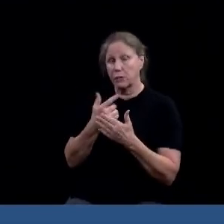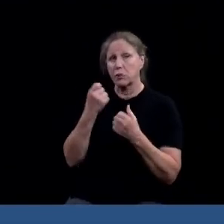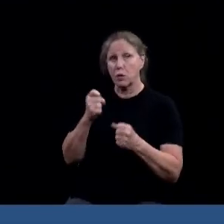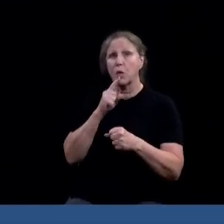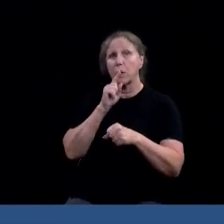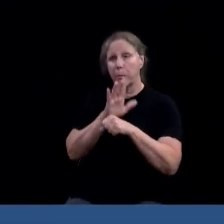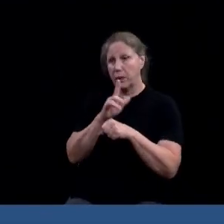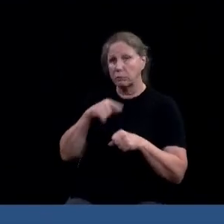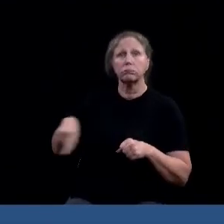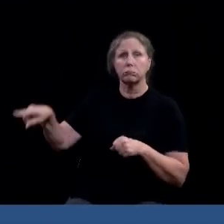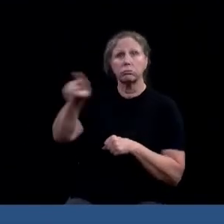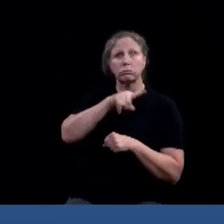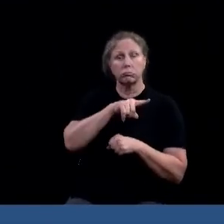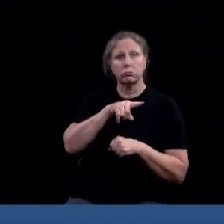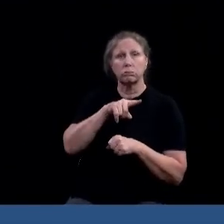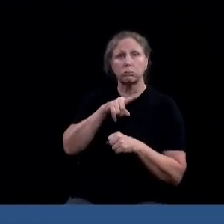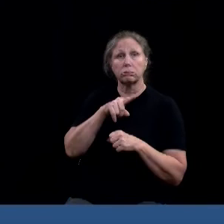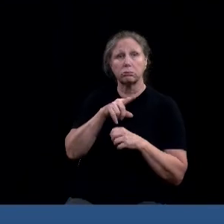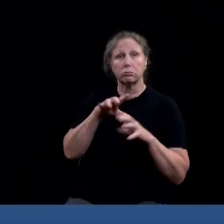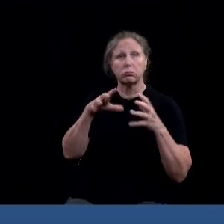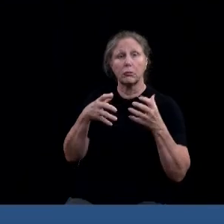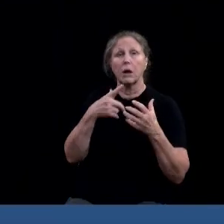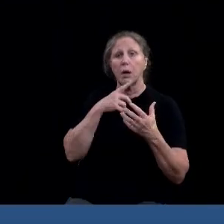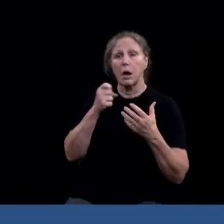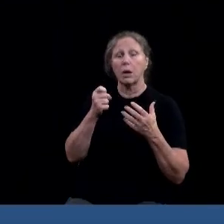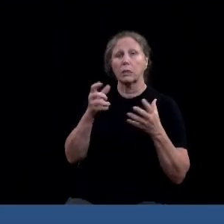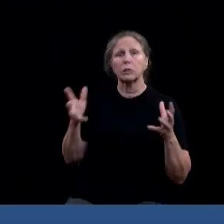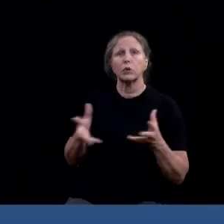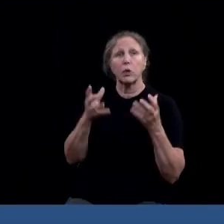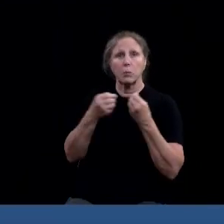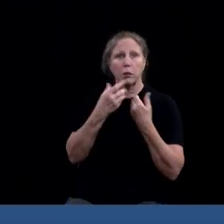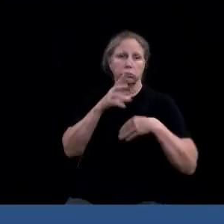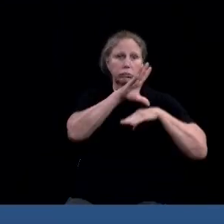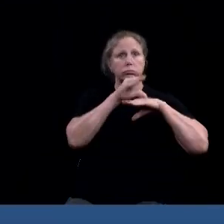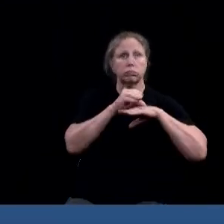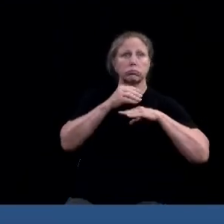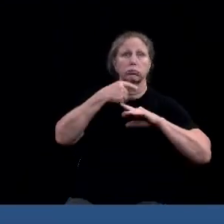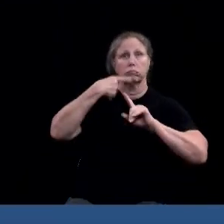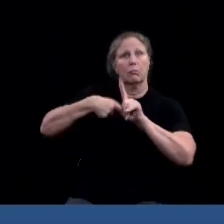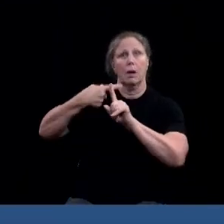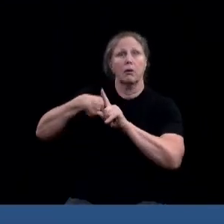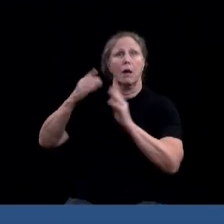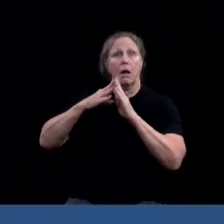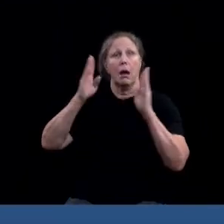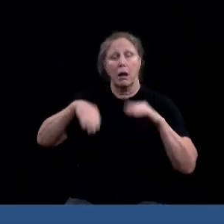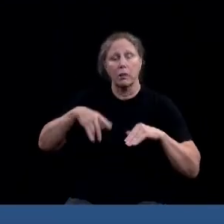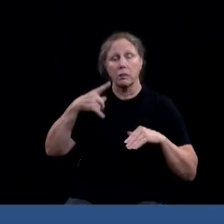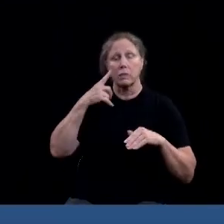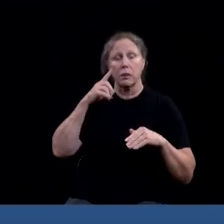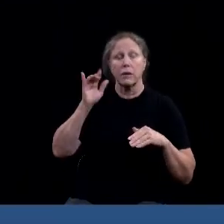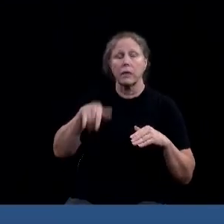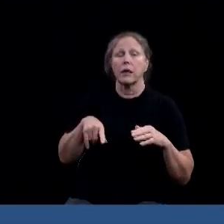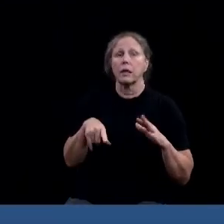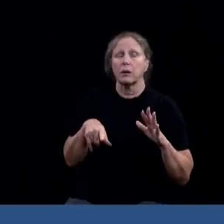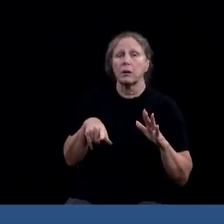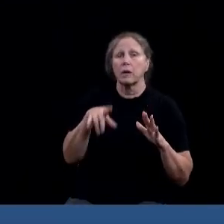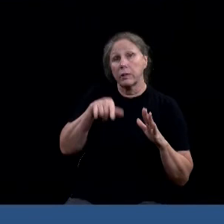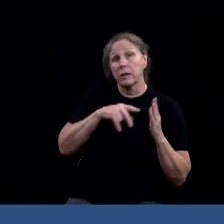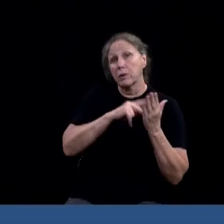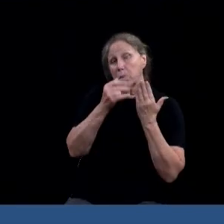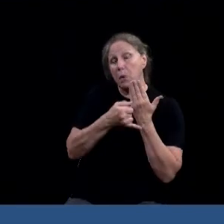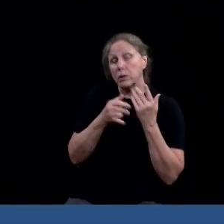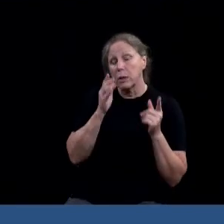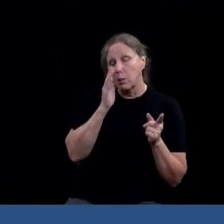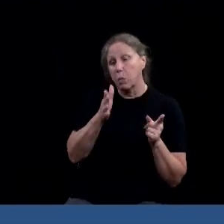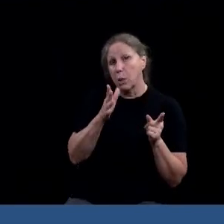promoting additional quality affordable housing. And I think that this project will do that. And I'm